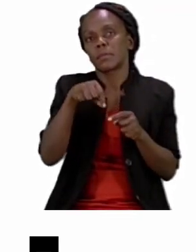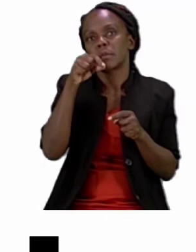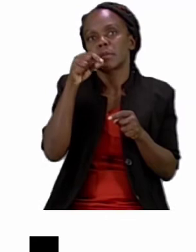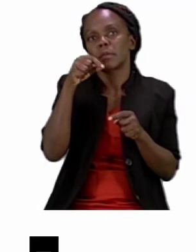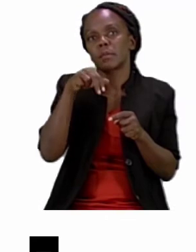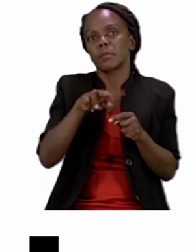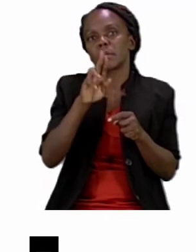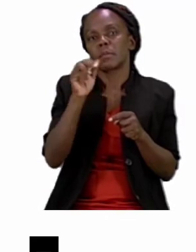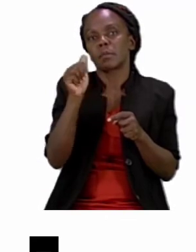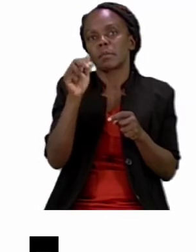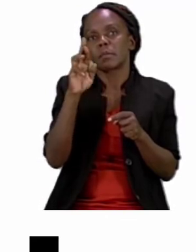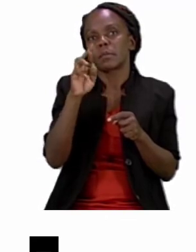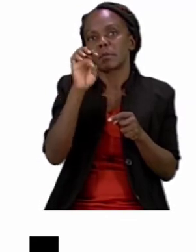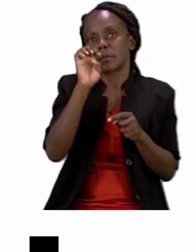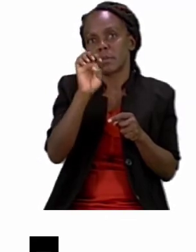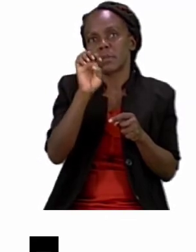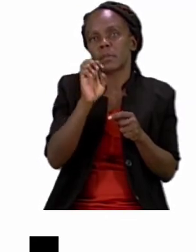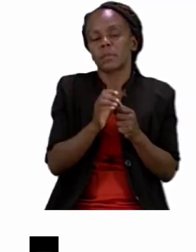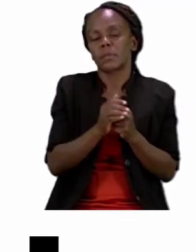say square.